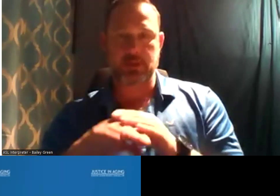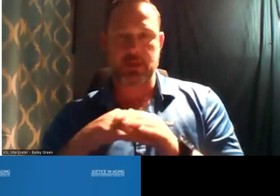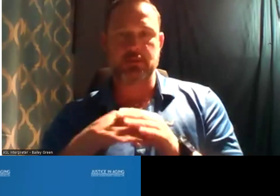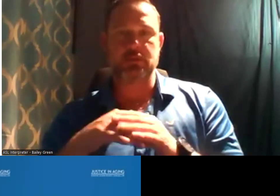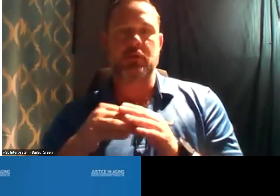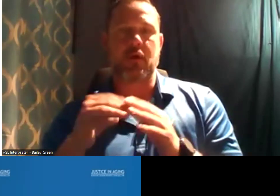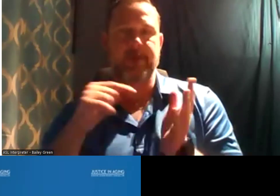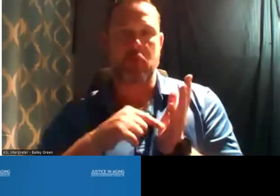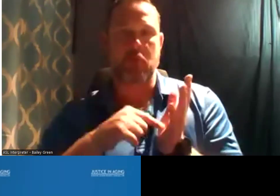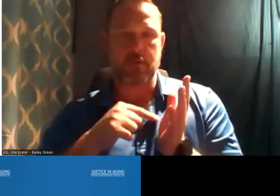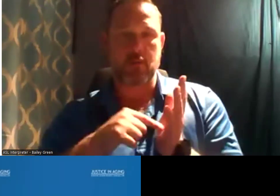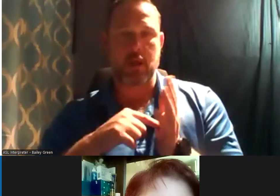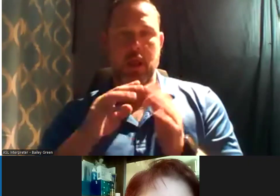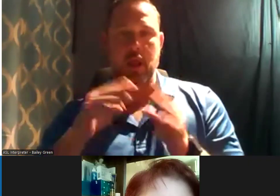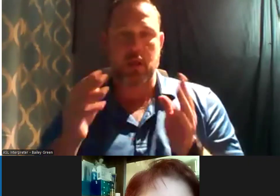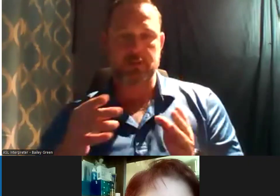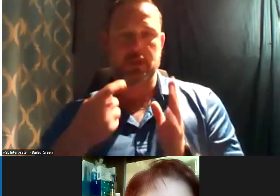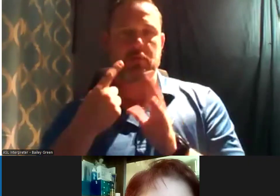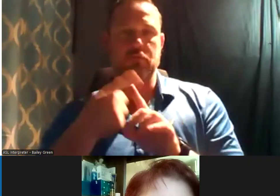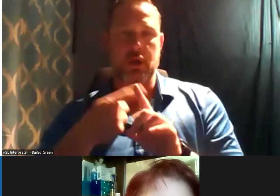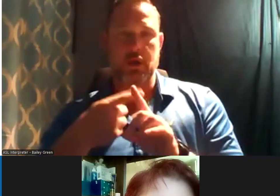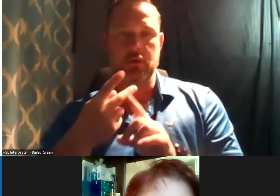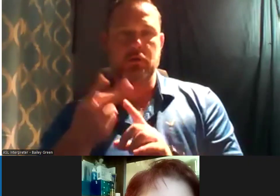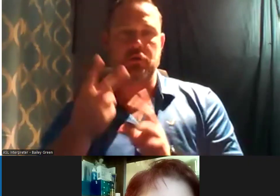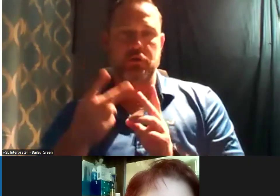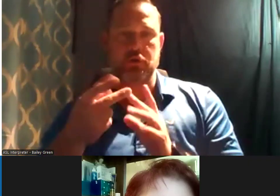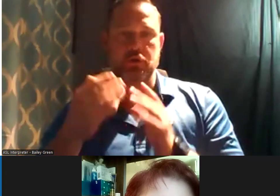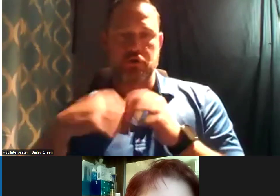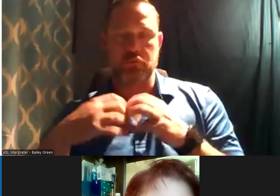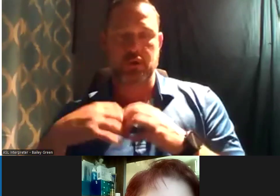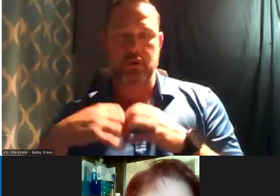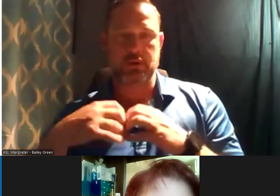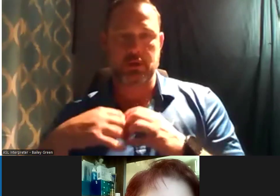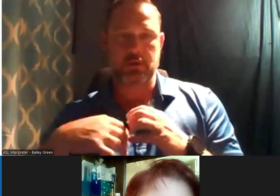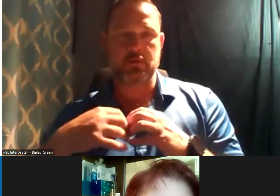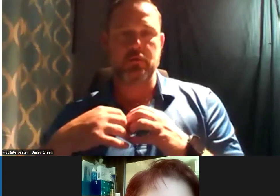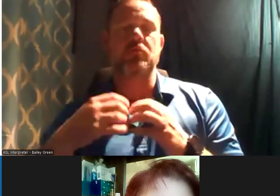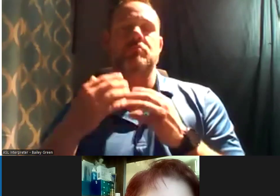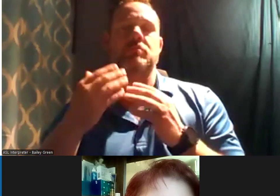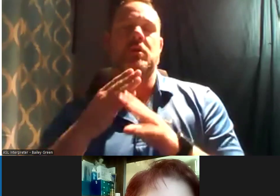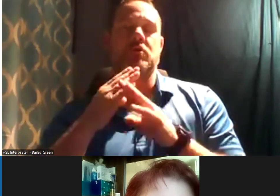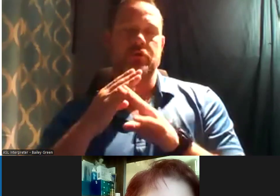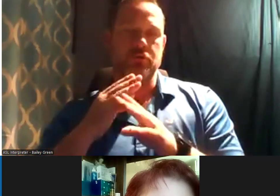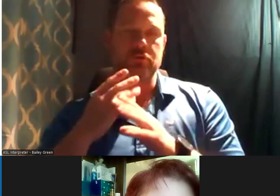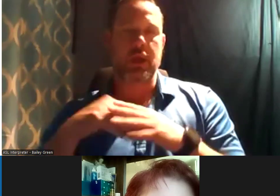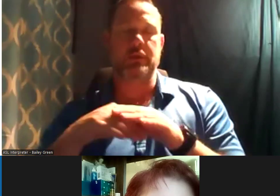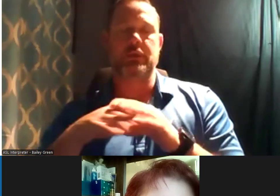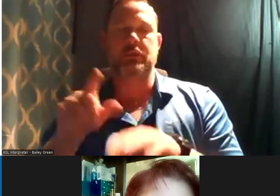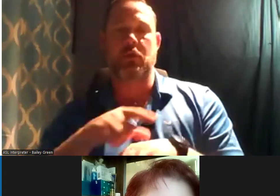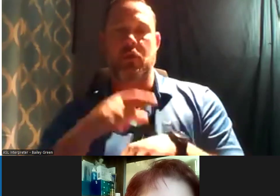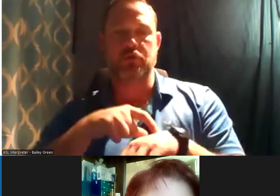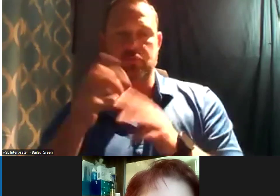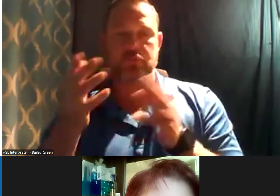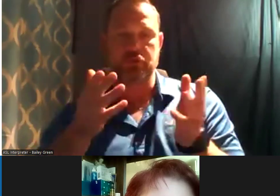housing with rent subsidies and other supports. Two is breaking down silos that create barriers to accessing long-term services